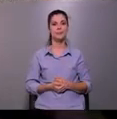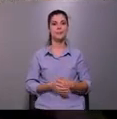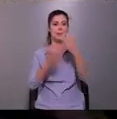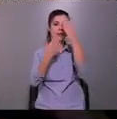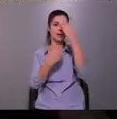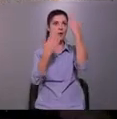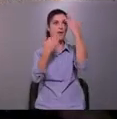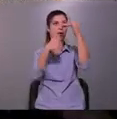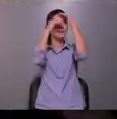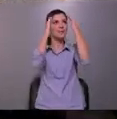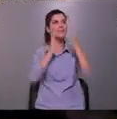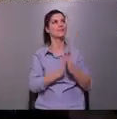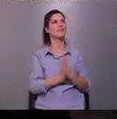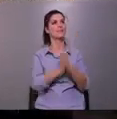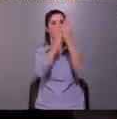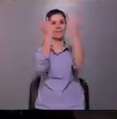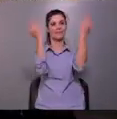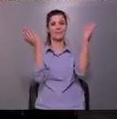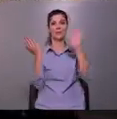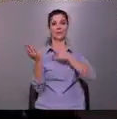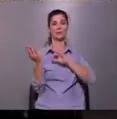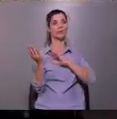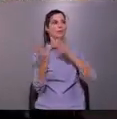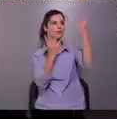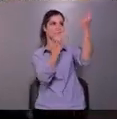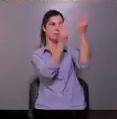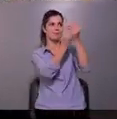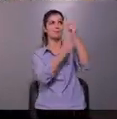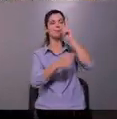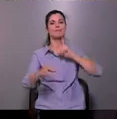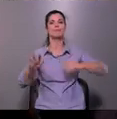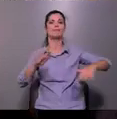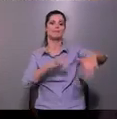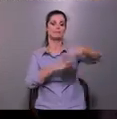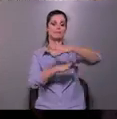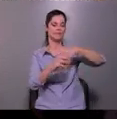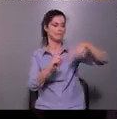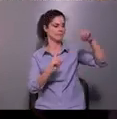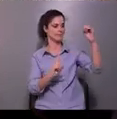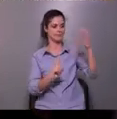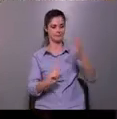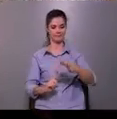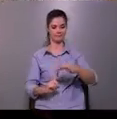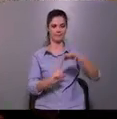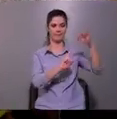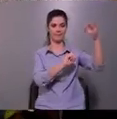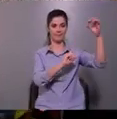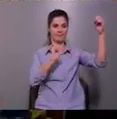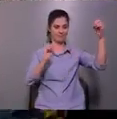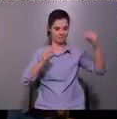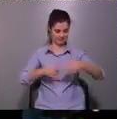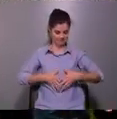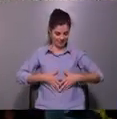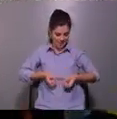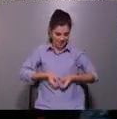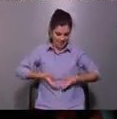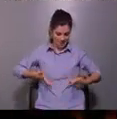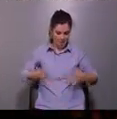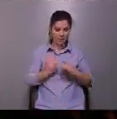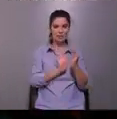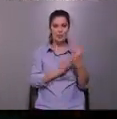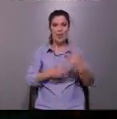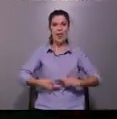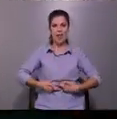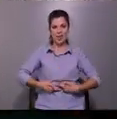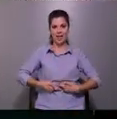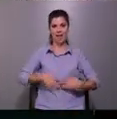Hail Mary, full of grace, the Lord is with you. Blessed are you among women, and blessed is the fruit of